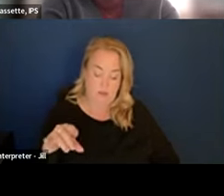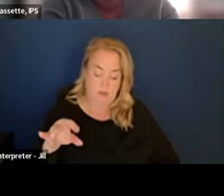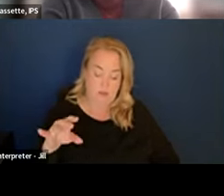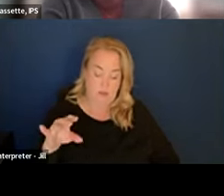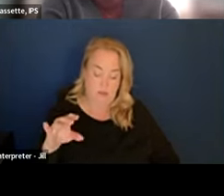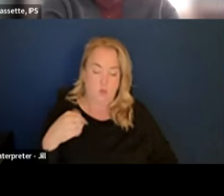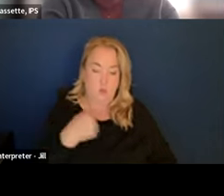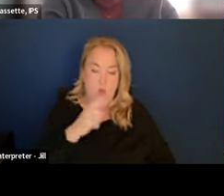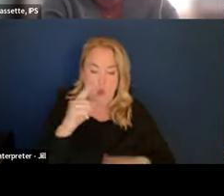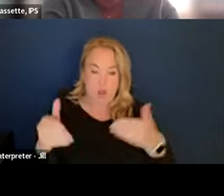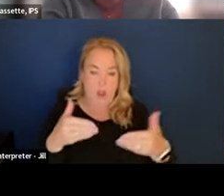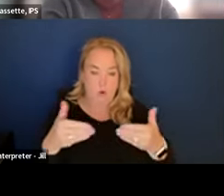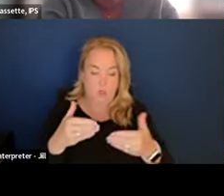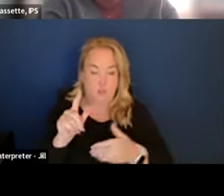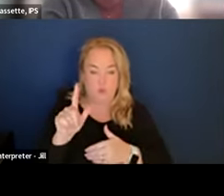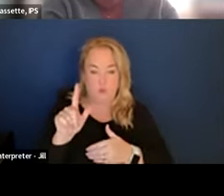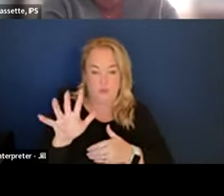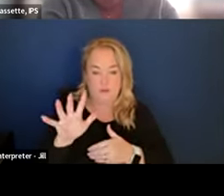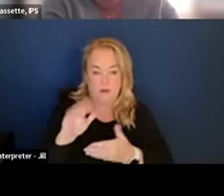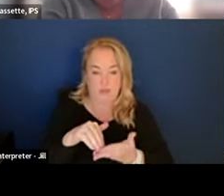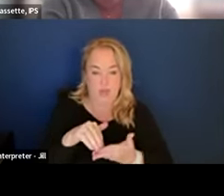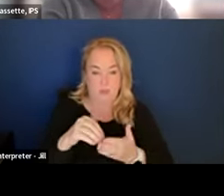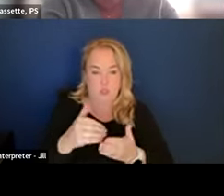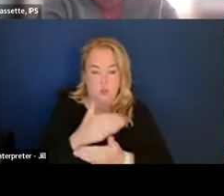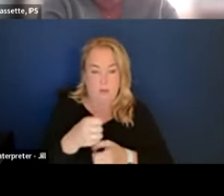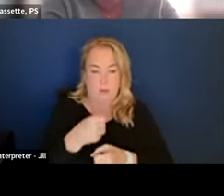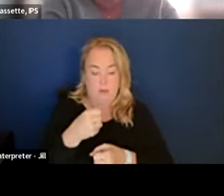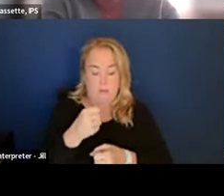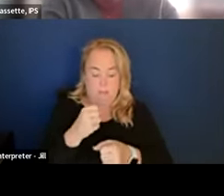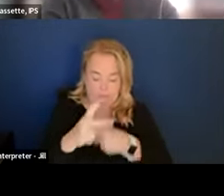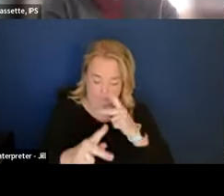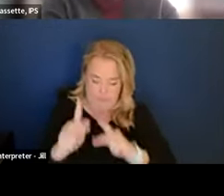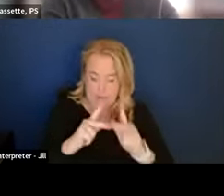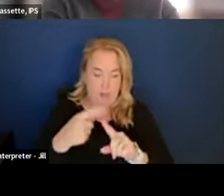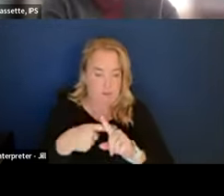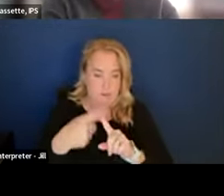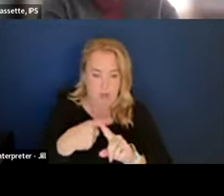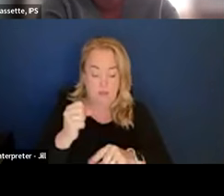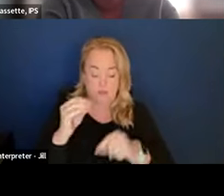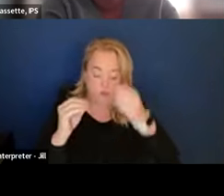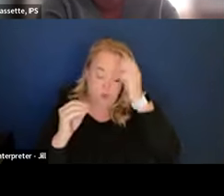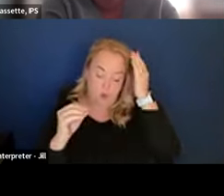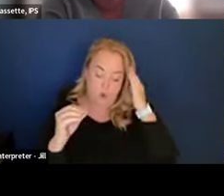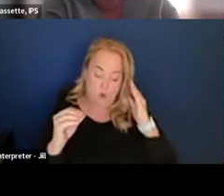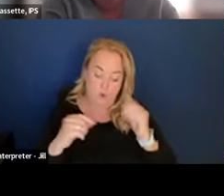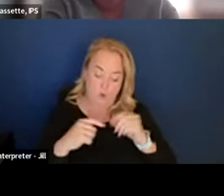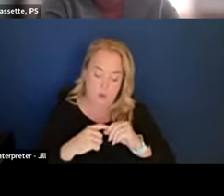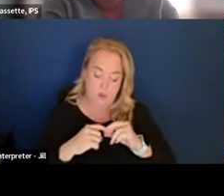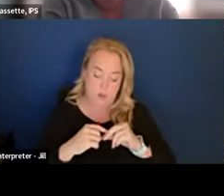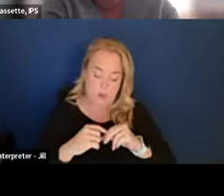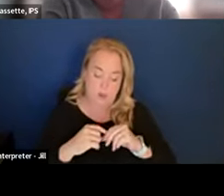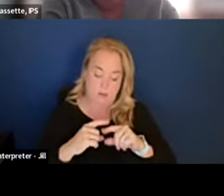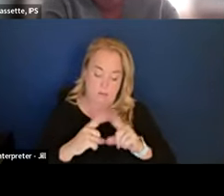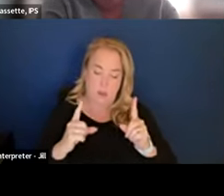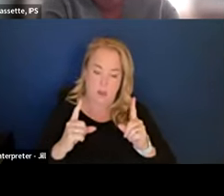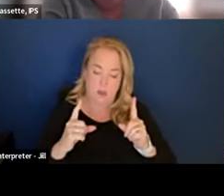we're hiring 25,000 new people a month. So they need, at this point, and this is why our industry is so